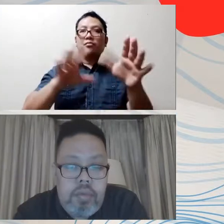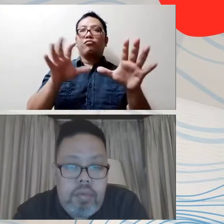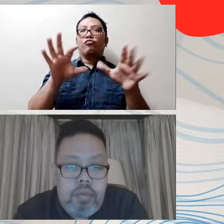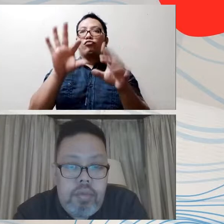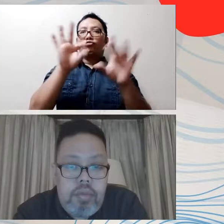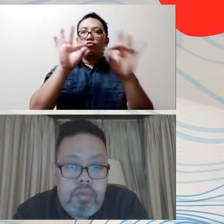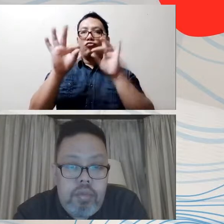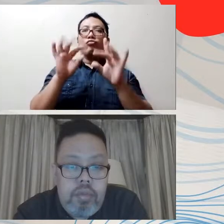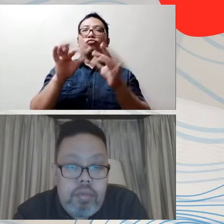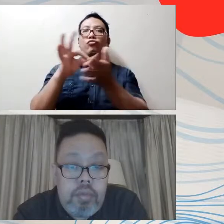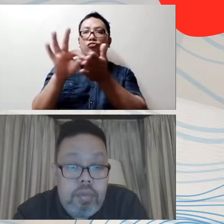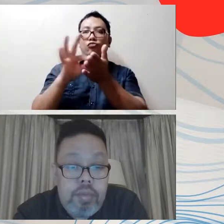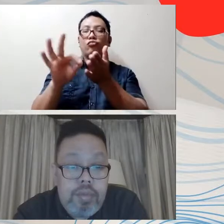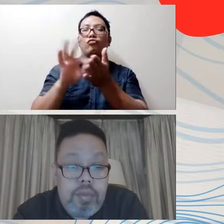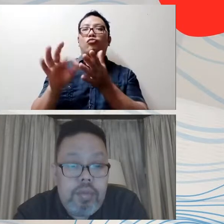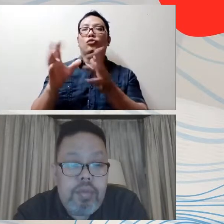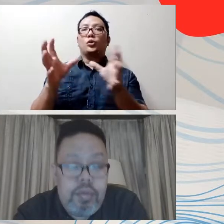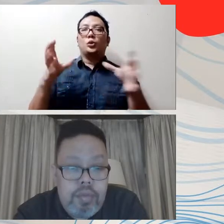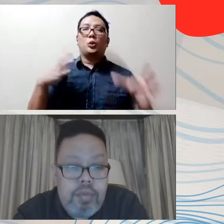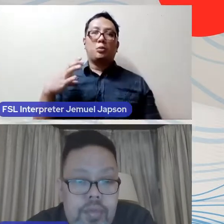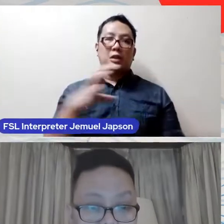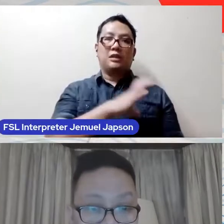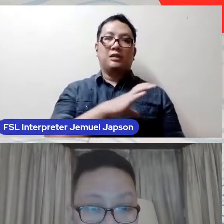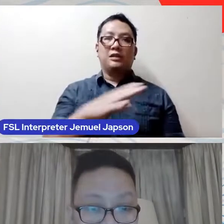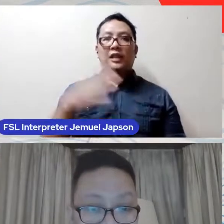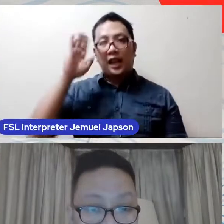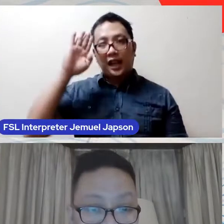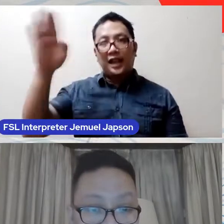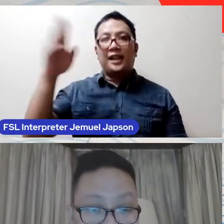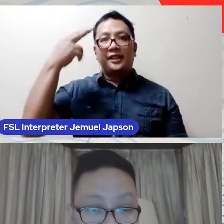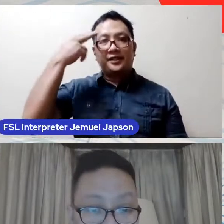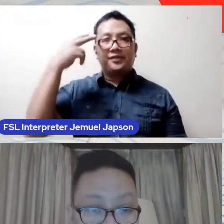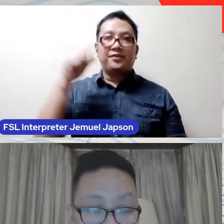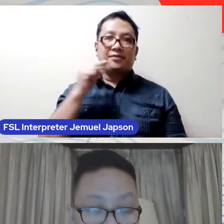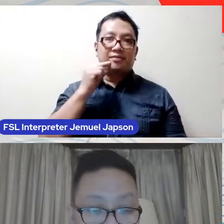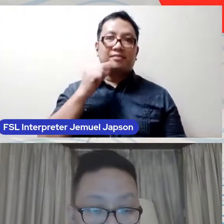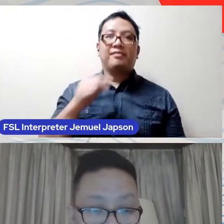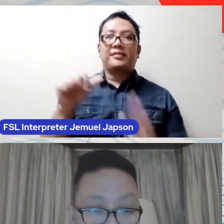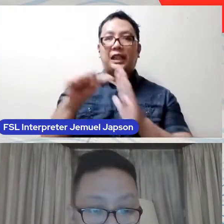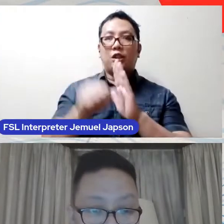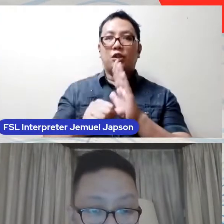Helen Graido. Hi, Atty Helen.